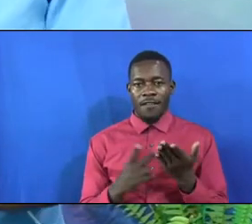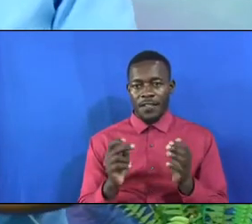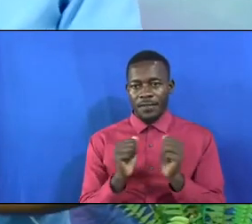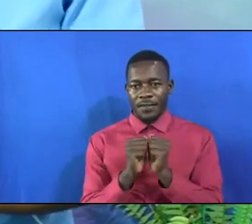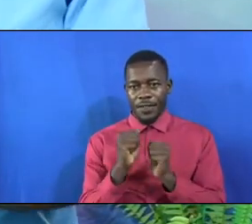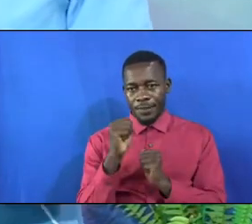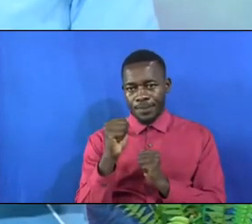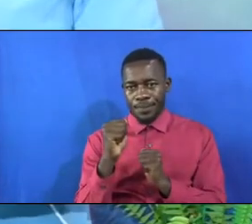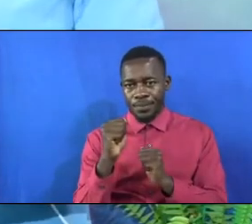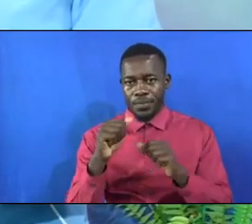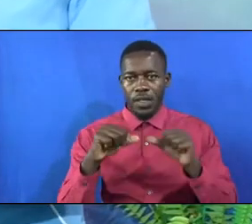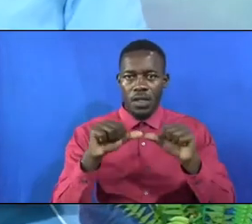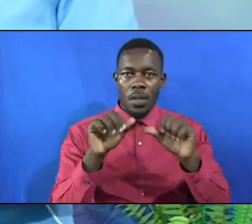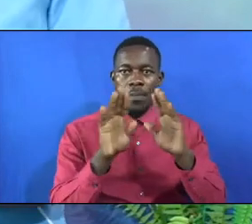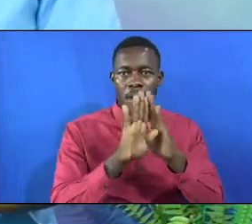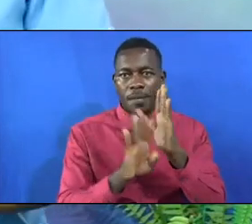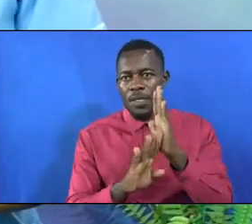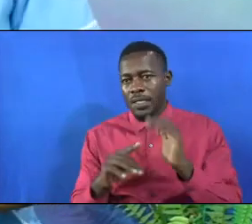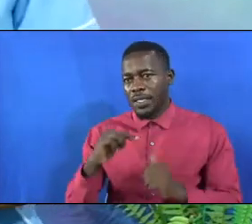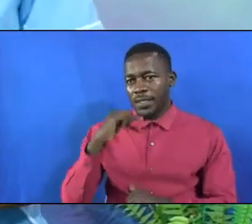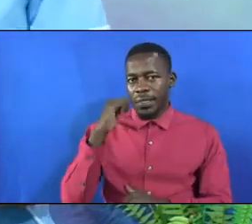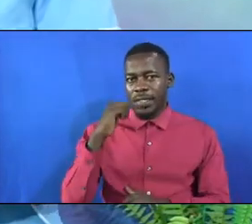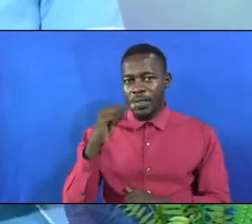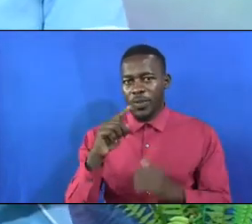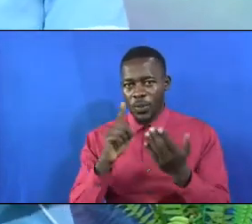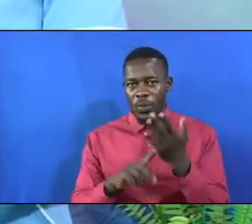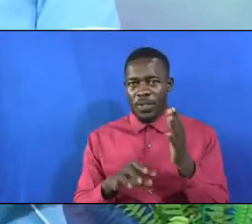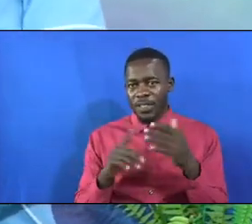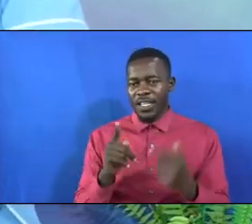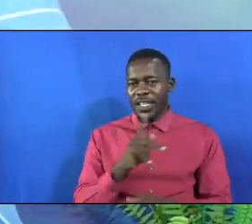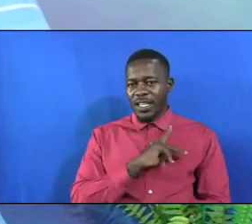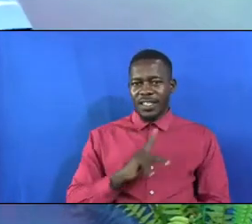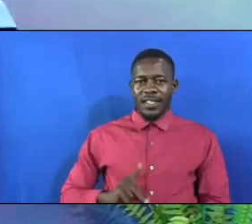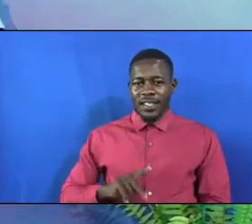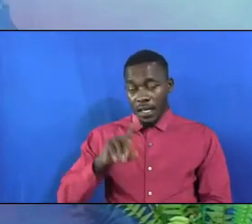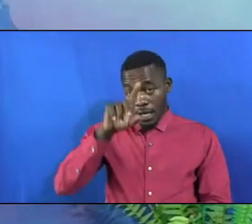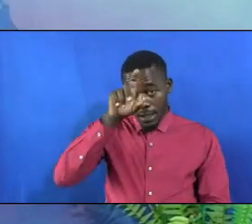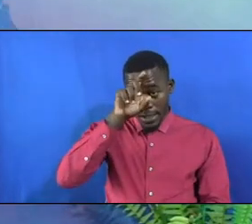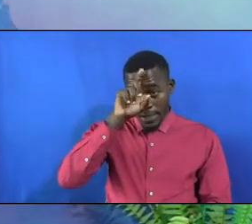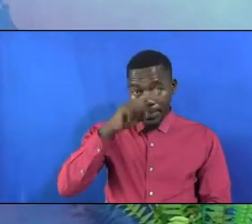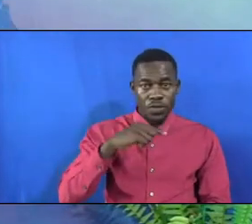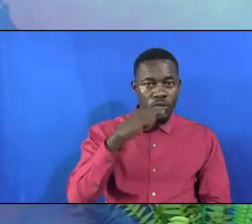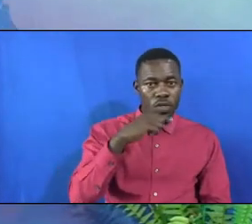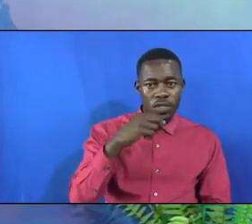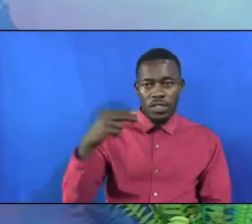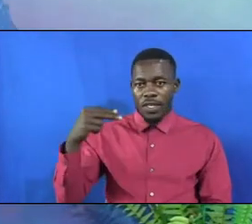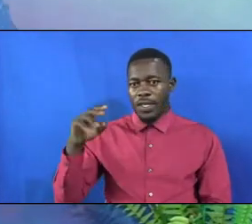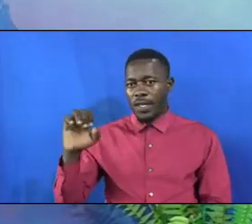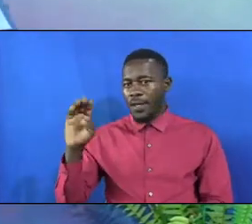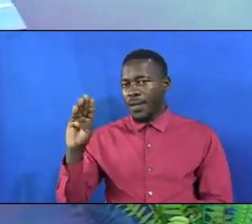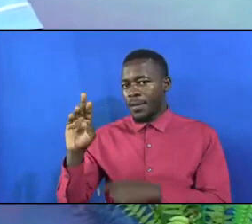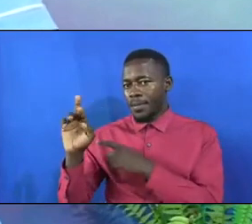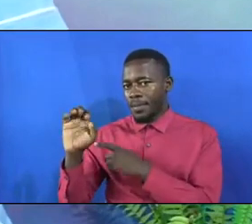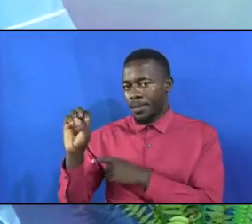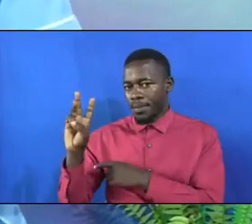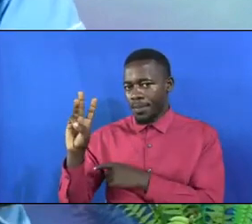15, the Bible says, the king of Egypt said to the Hebrew